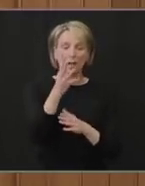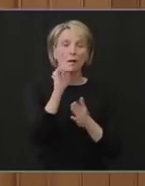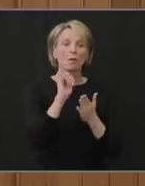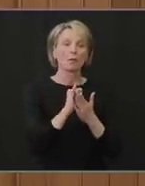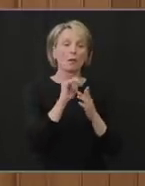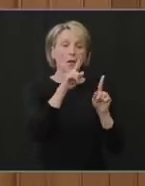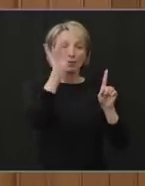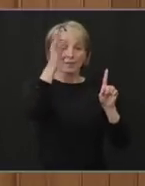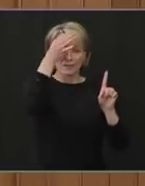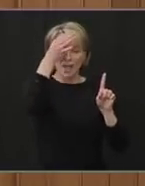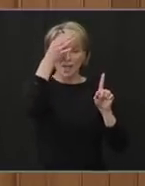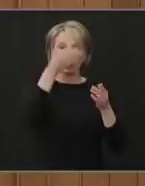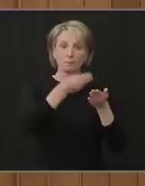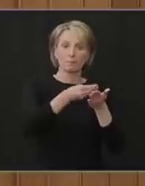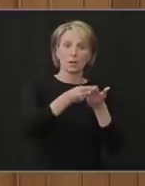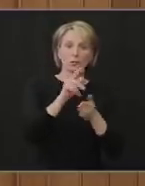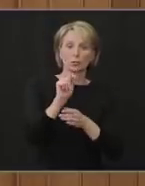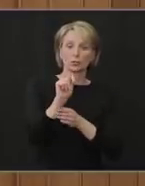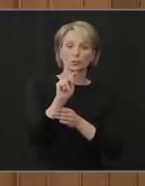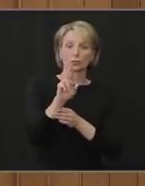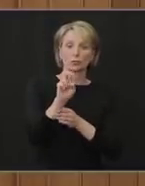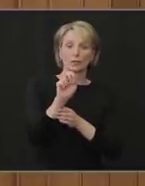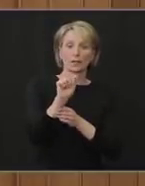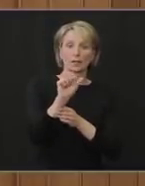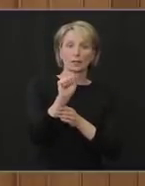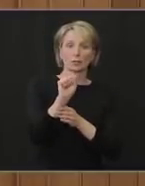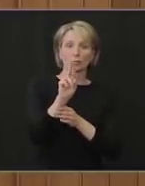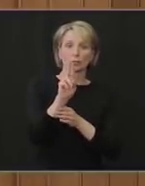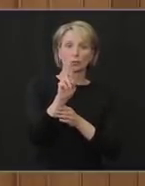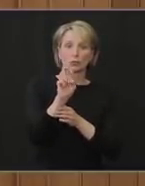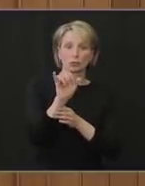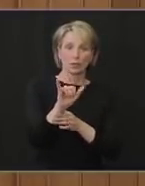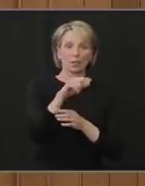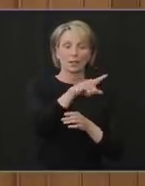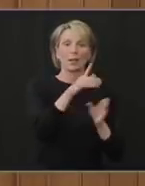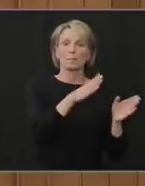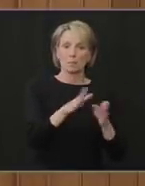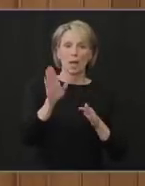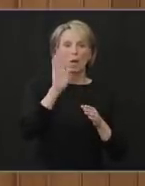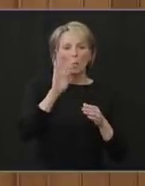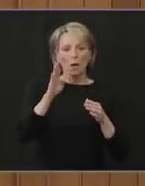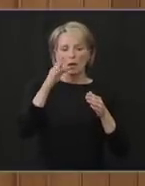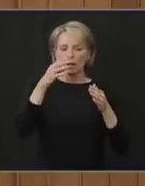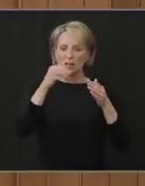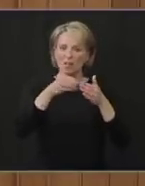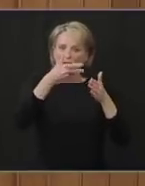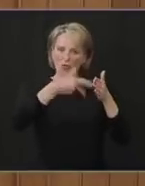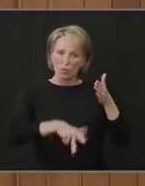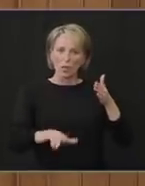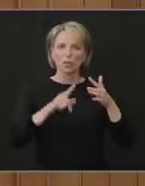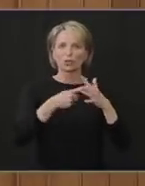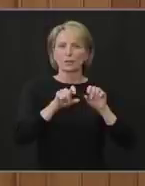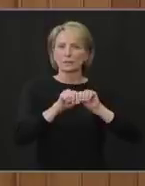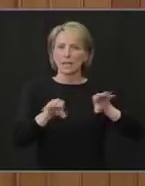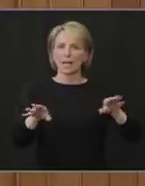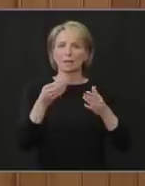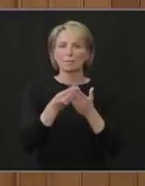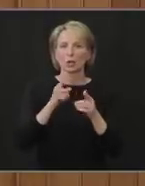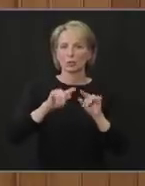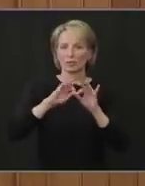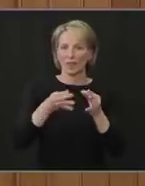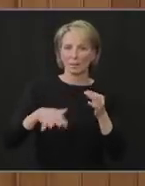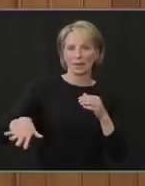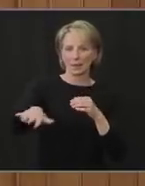send out these cash payments to families within the next 3 weeks. This will be an